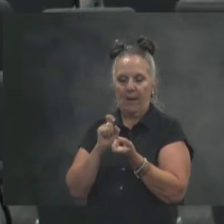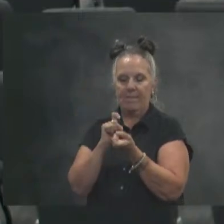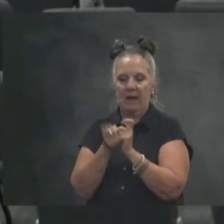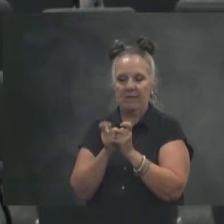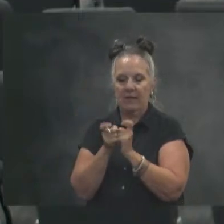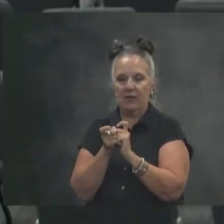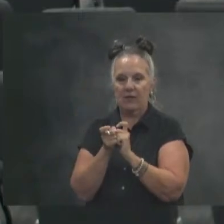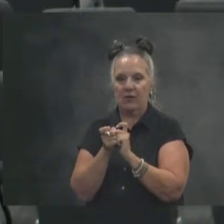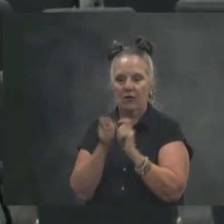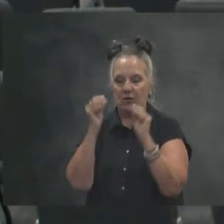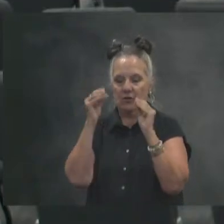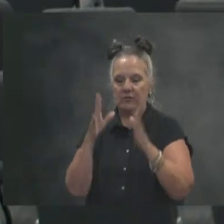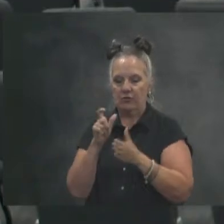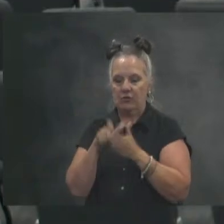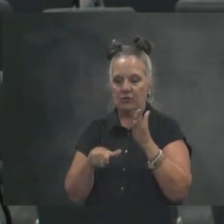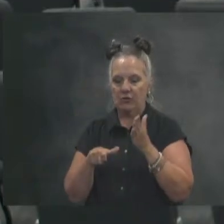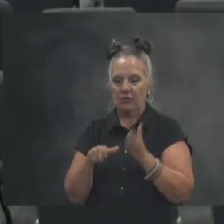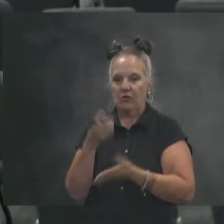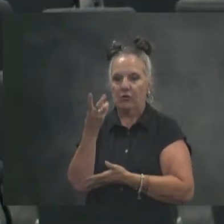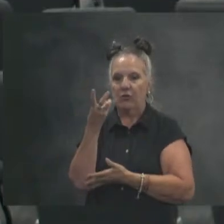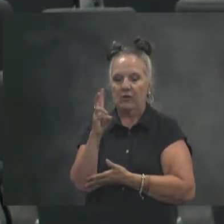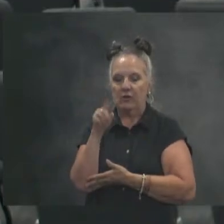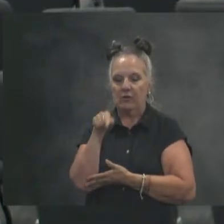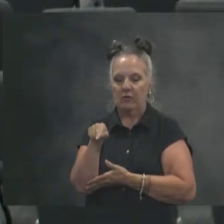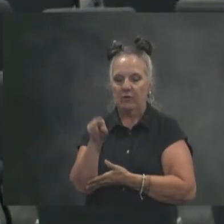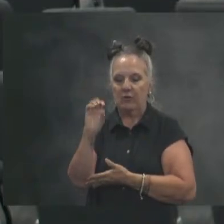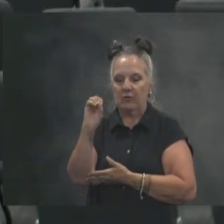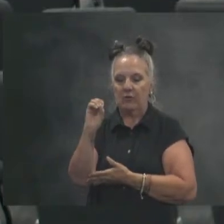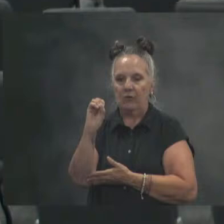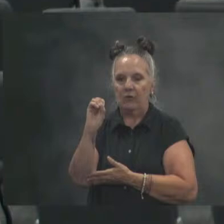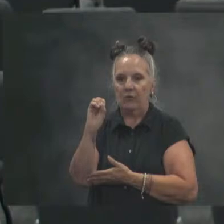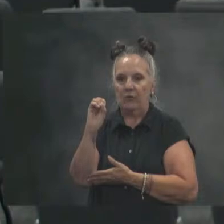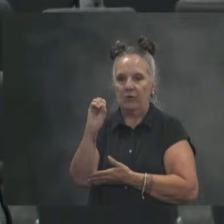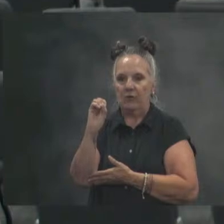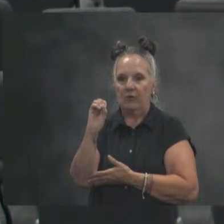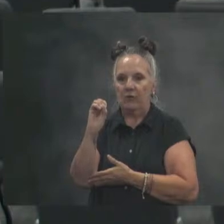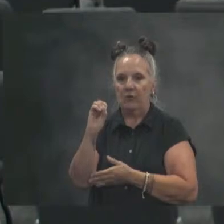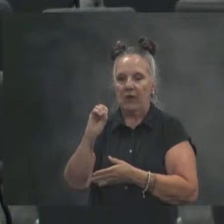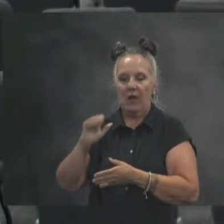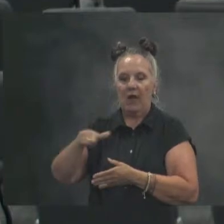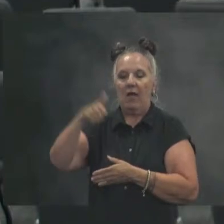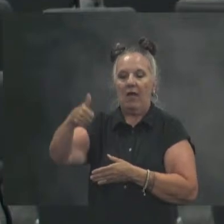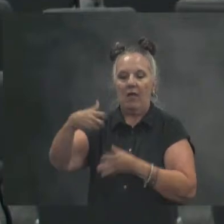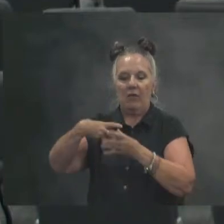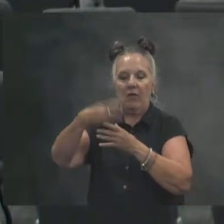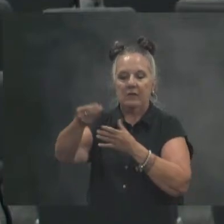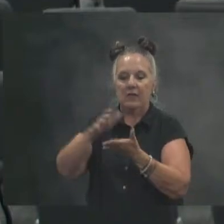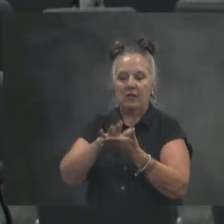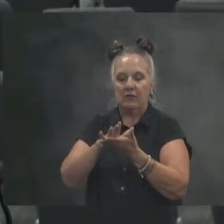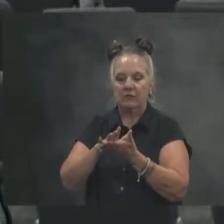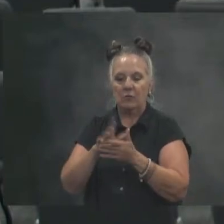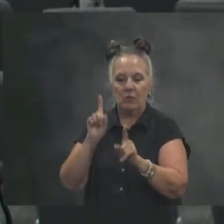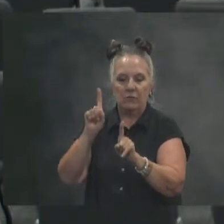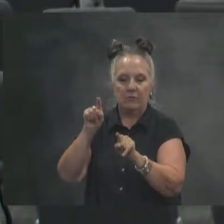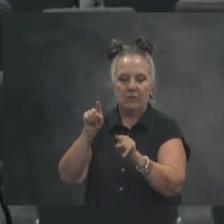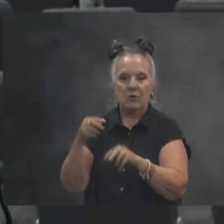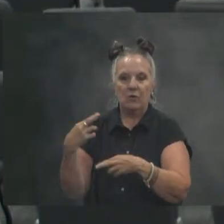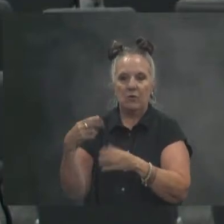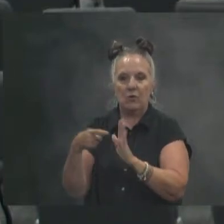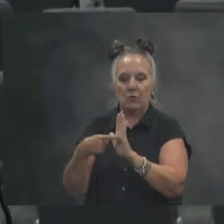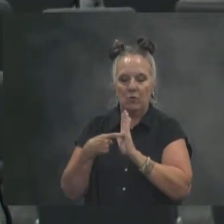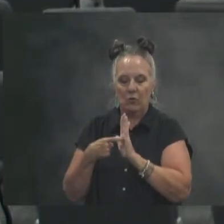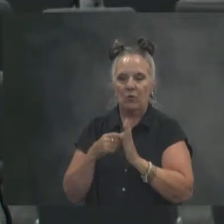modification of Teacher Article 16.2, extracurricular assignments. Is there a motion, please?